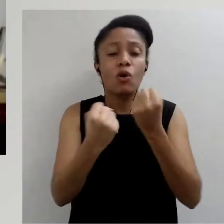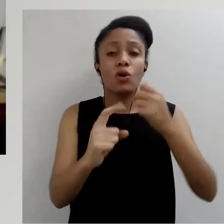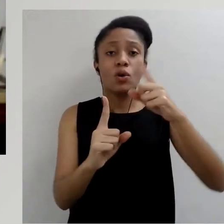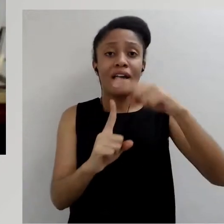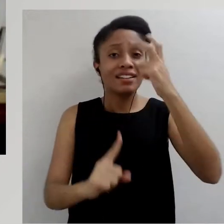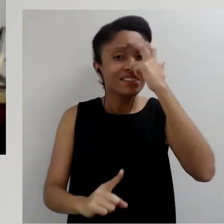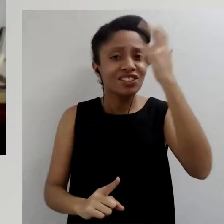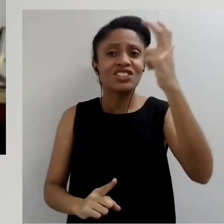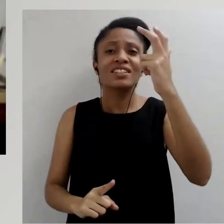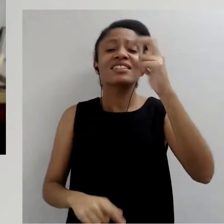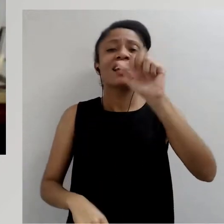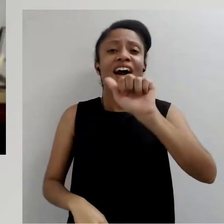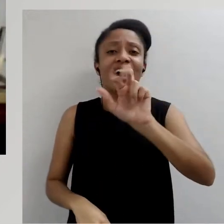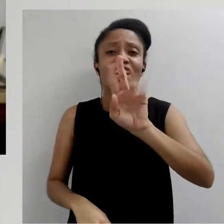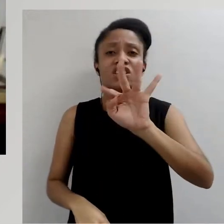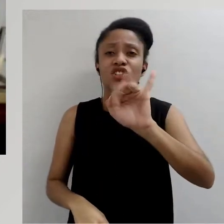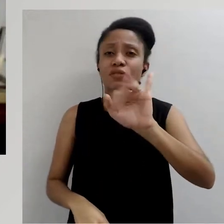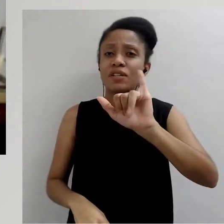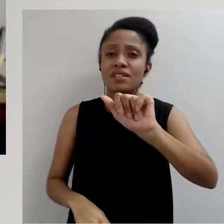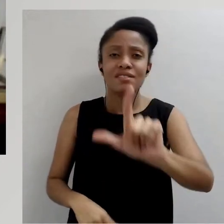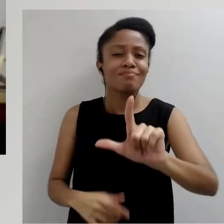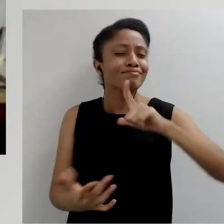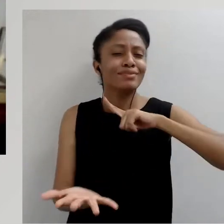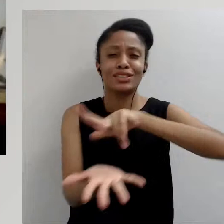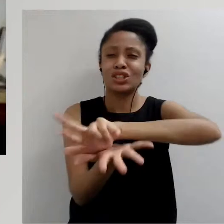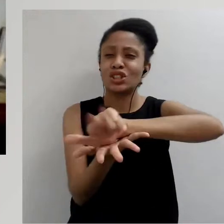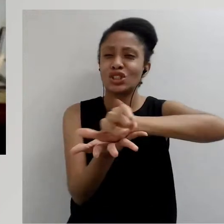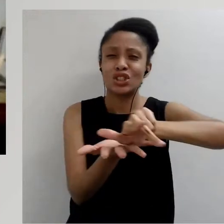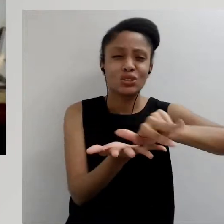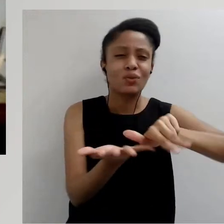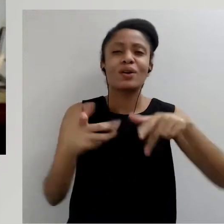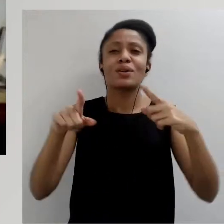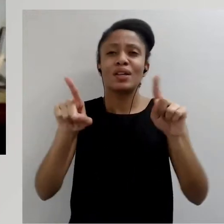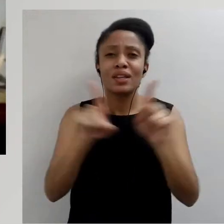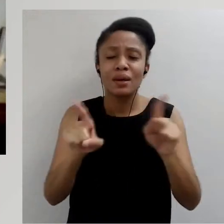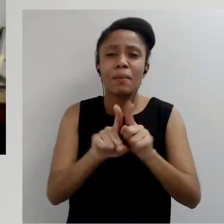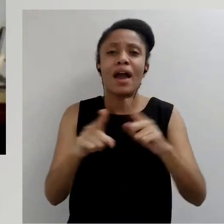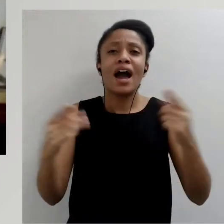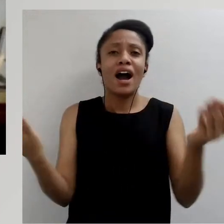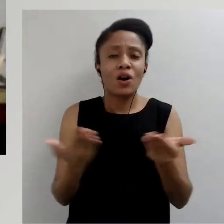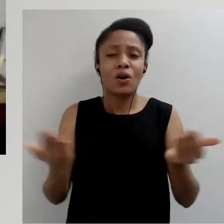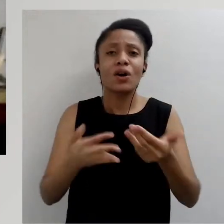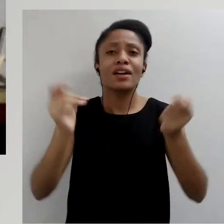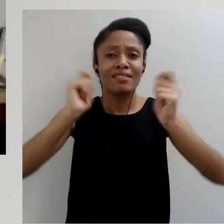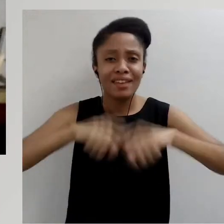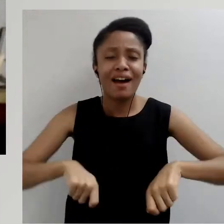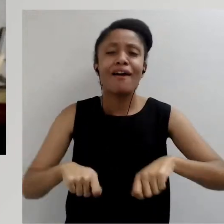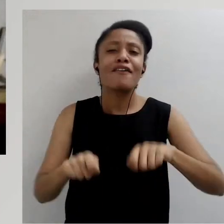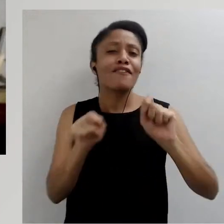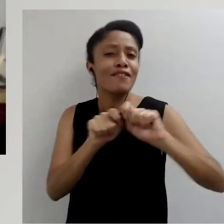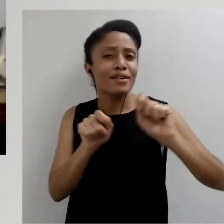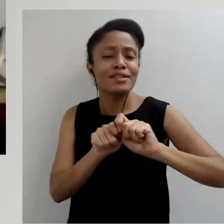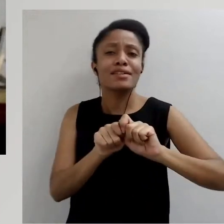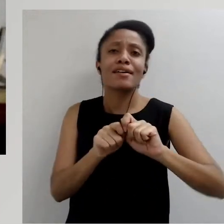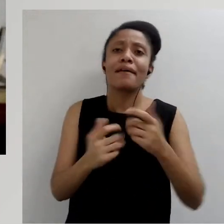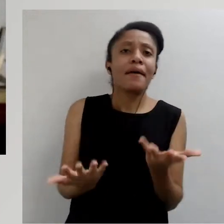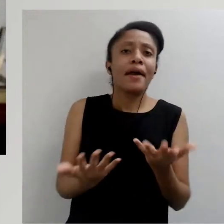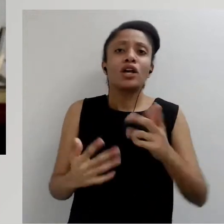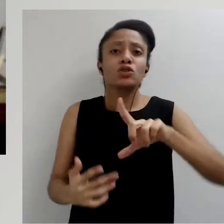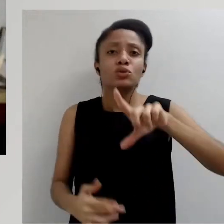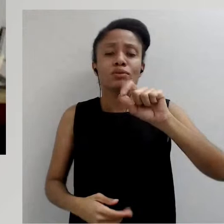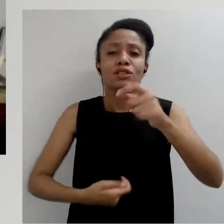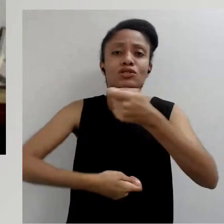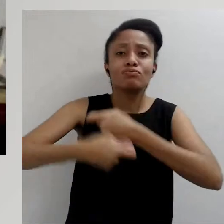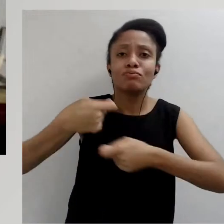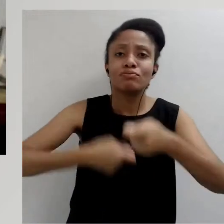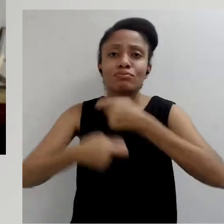but with artificial intelligence, we have many other points that small industries can